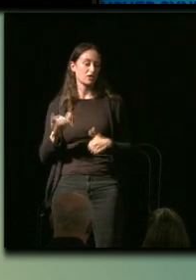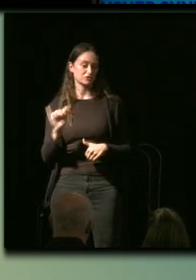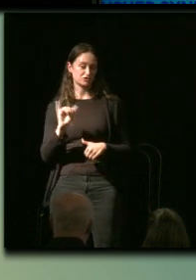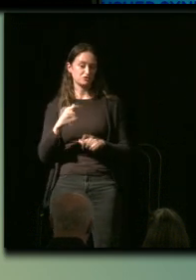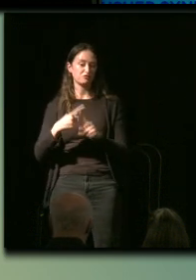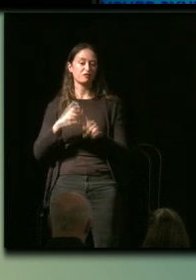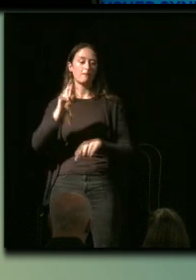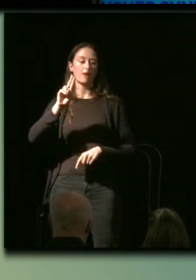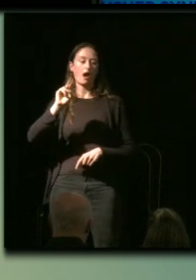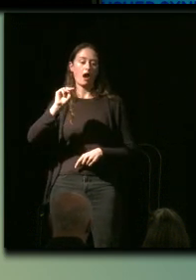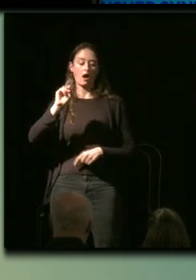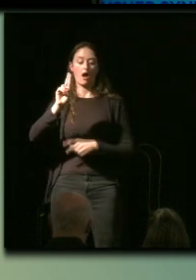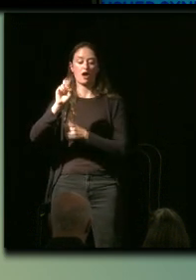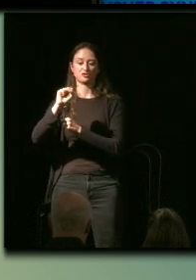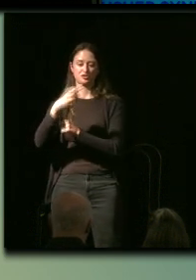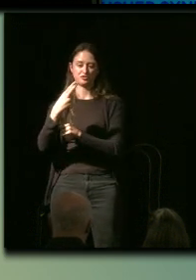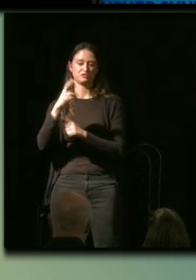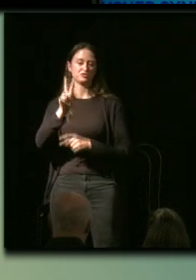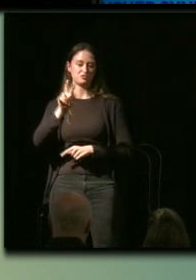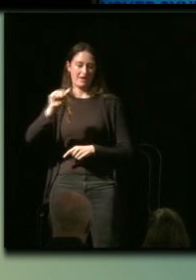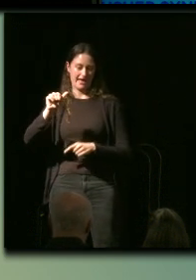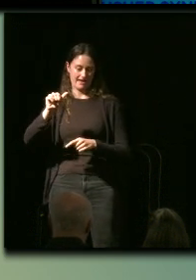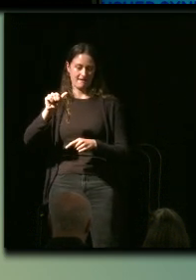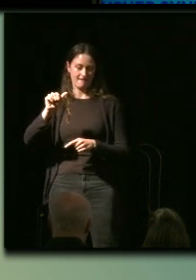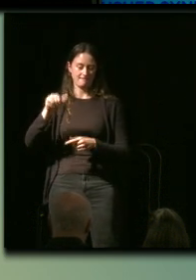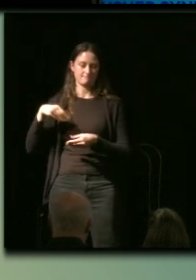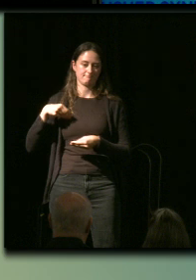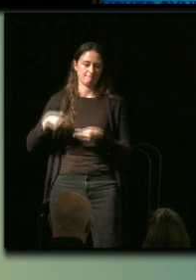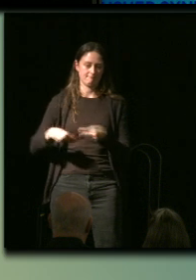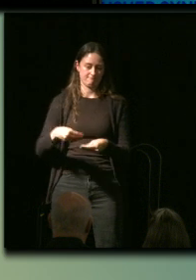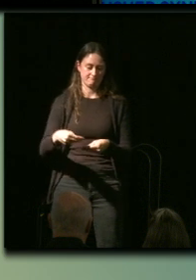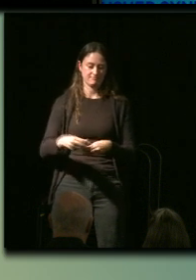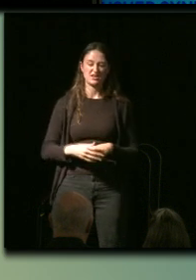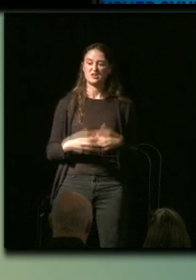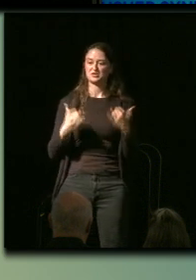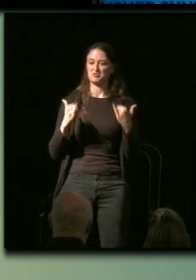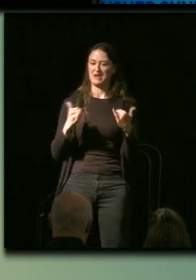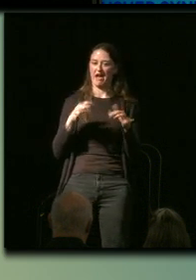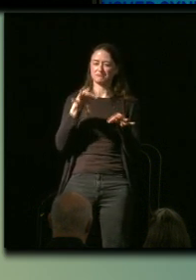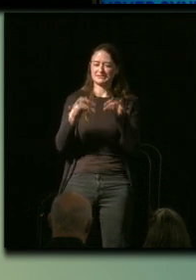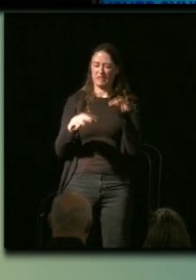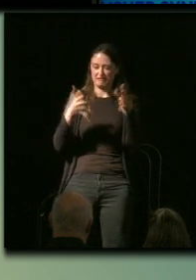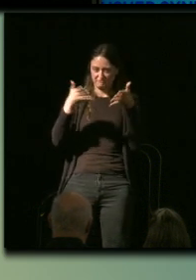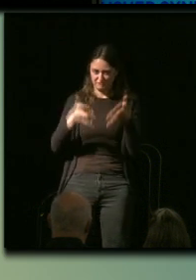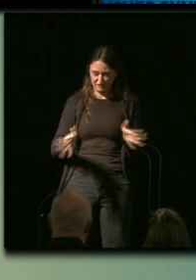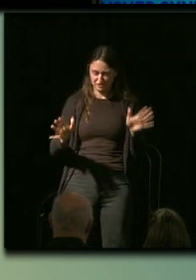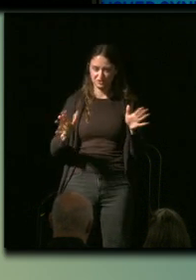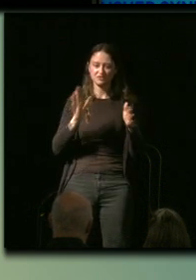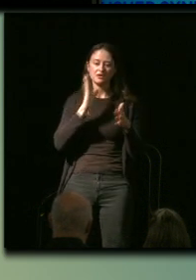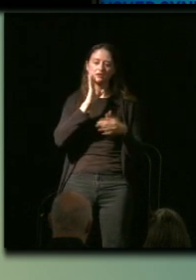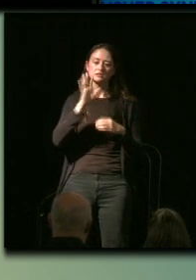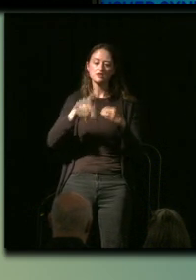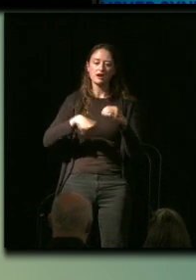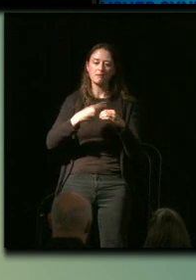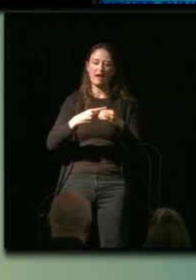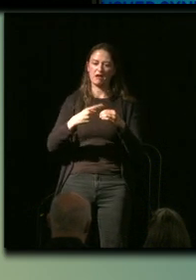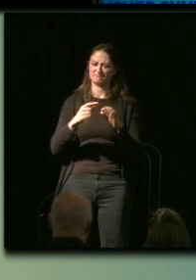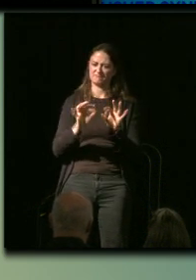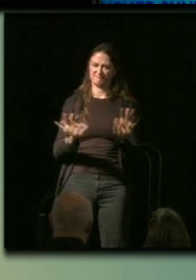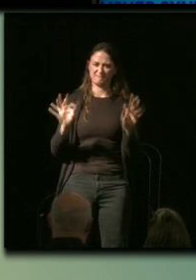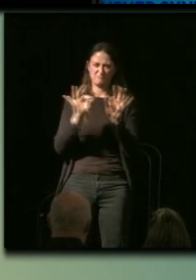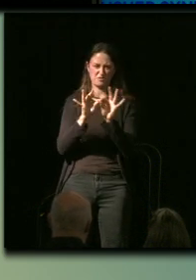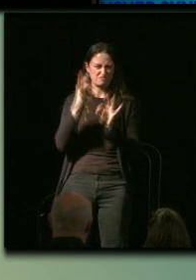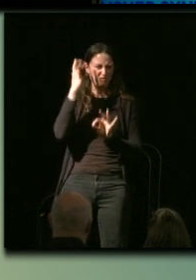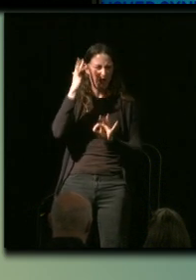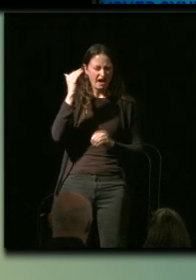So with that background done, the importance of knowing your genetic type. Some people with hearing loss and RP may be diagnosed